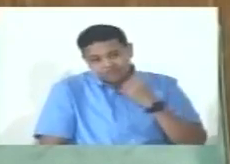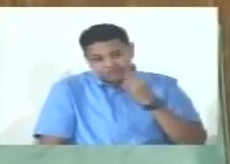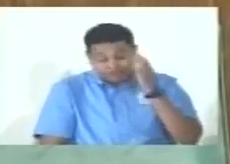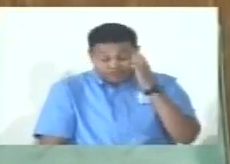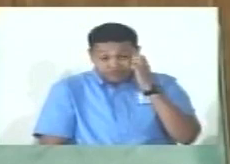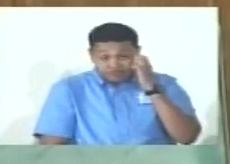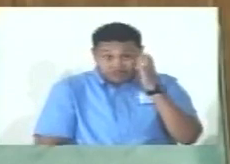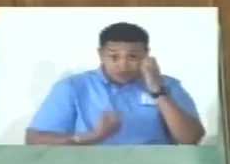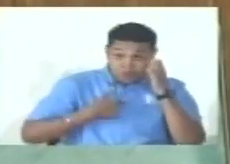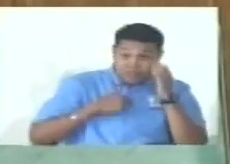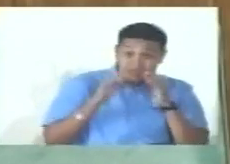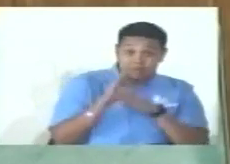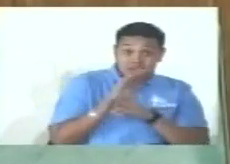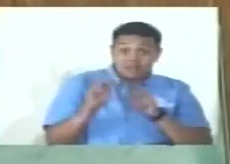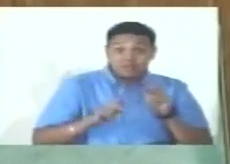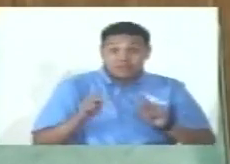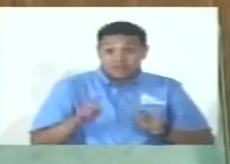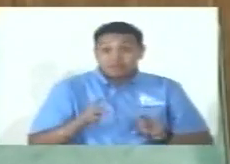likewise.